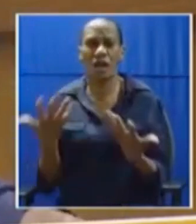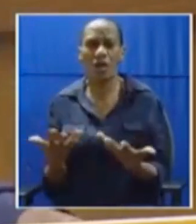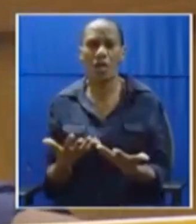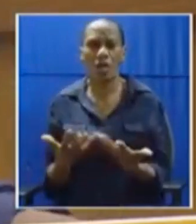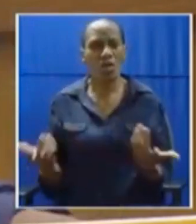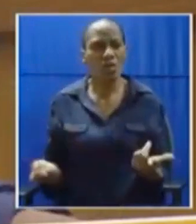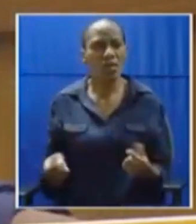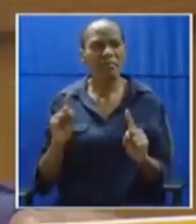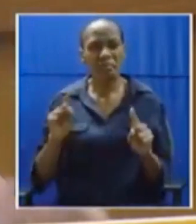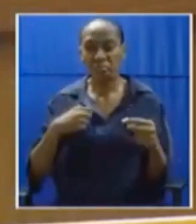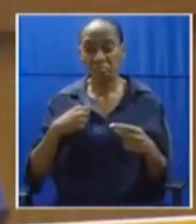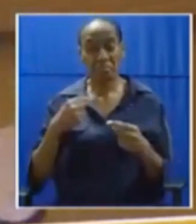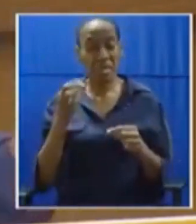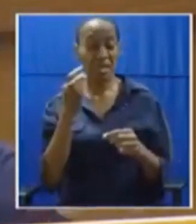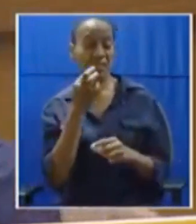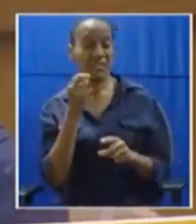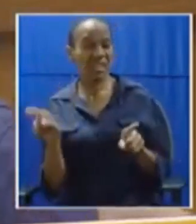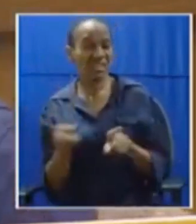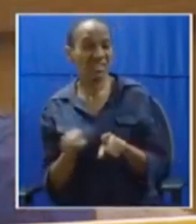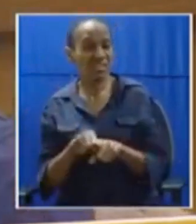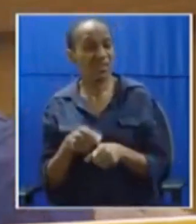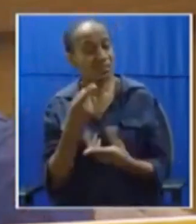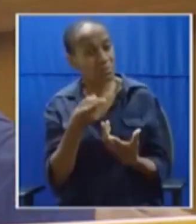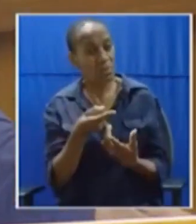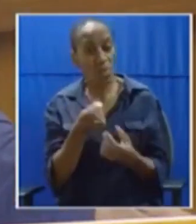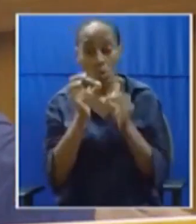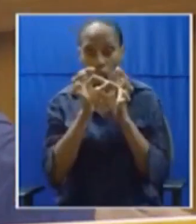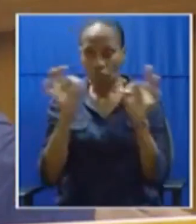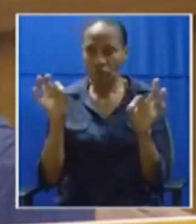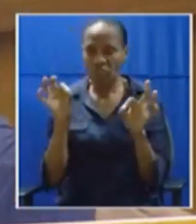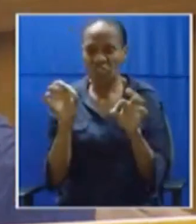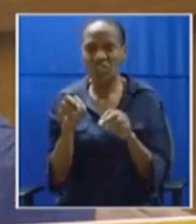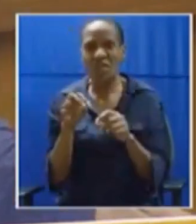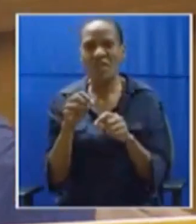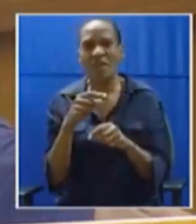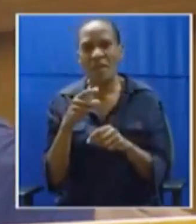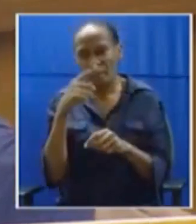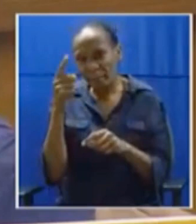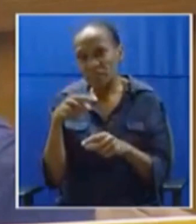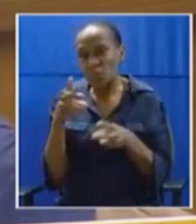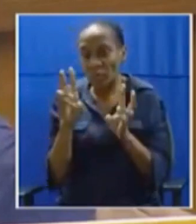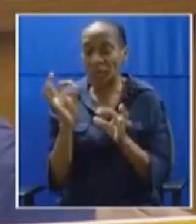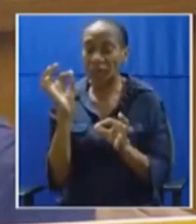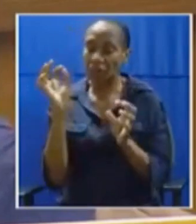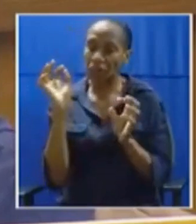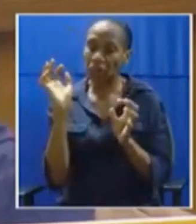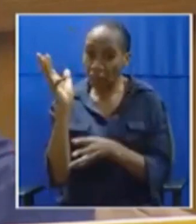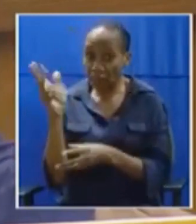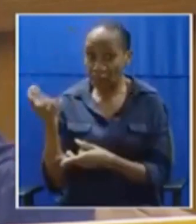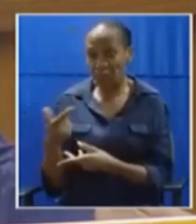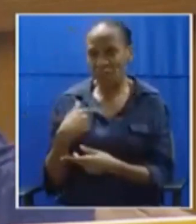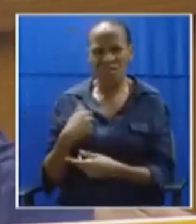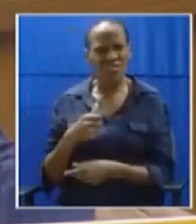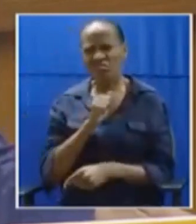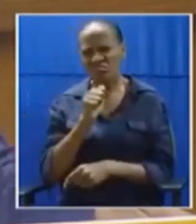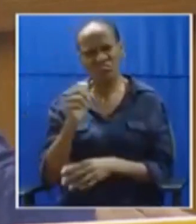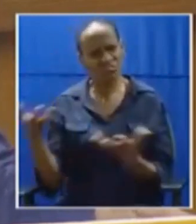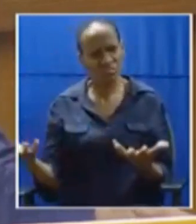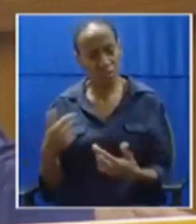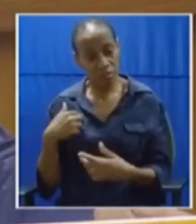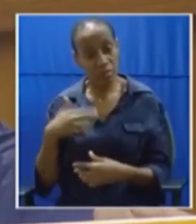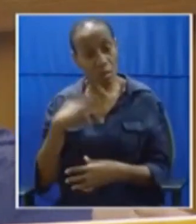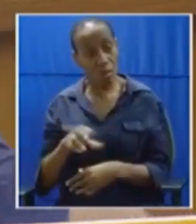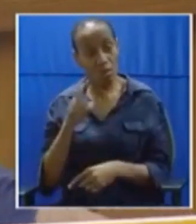hong, hong, because I don't care how a person says something, as long as they know what they are talking about and the ignorance is not making our